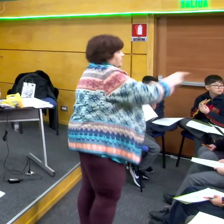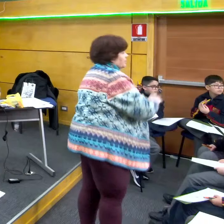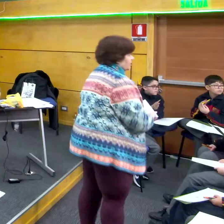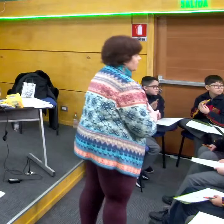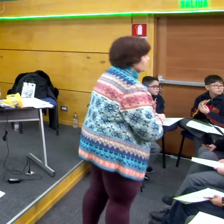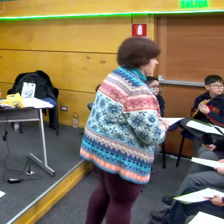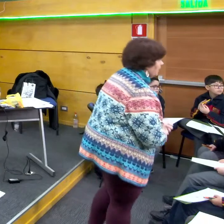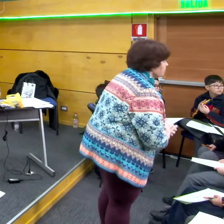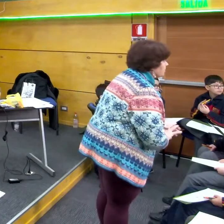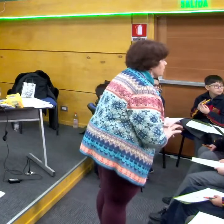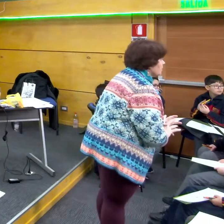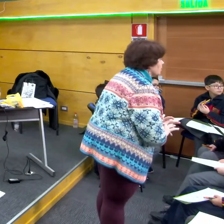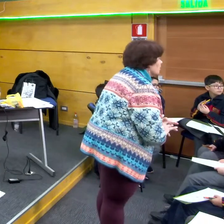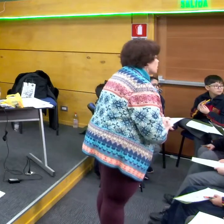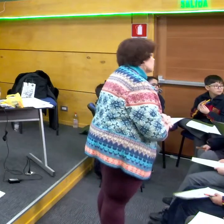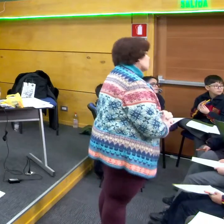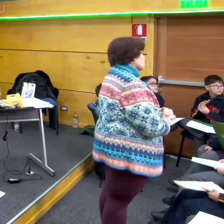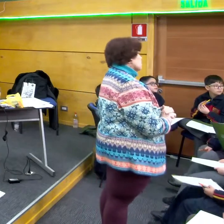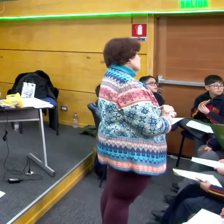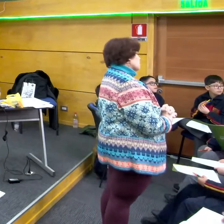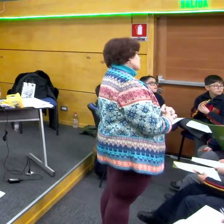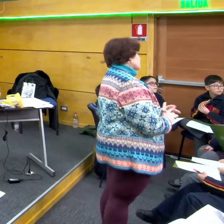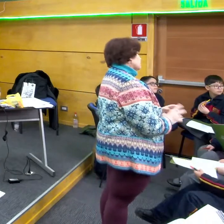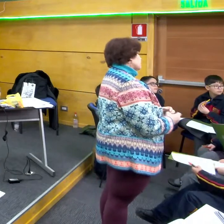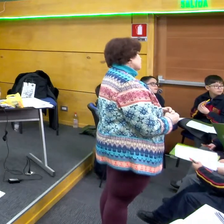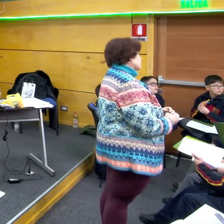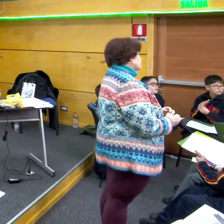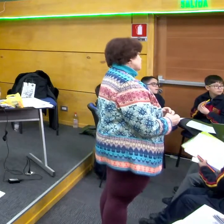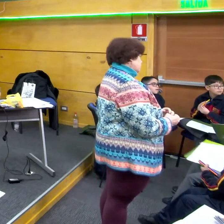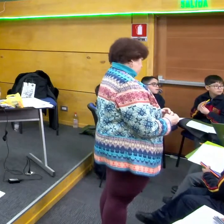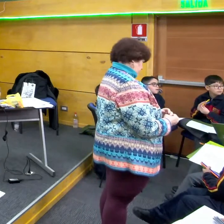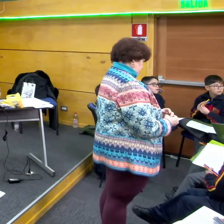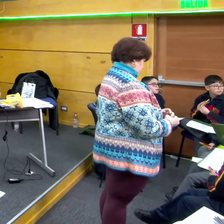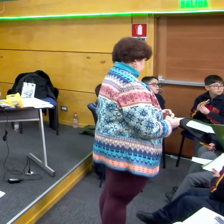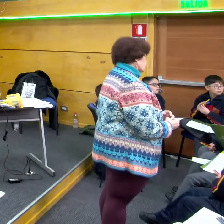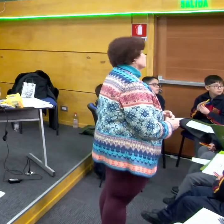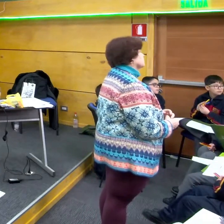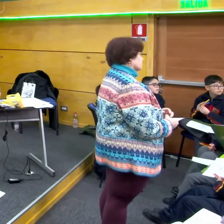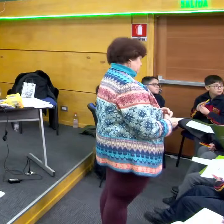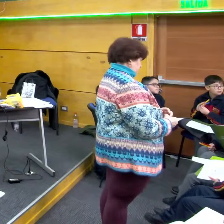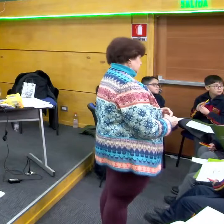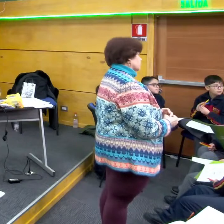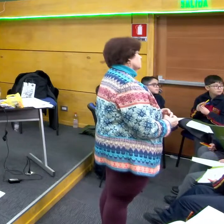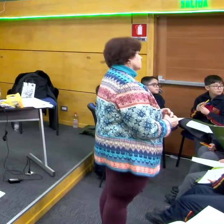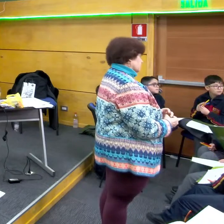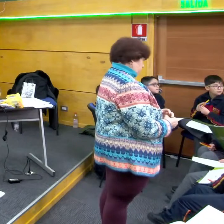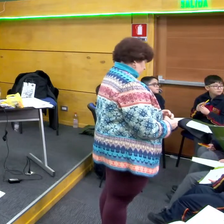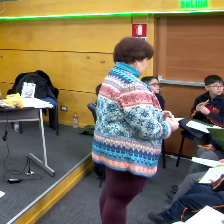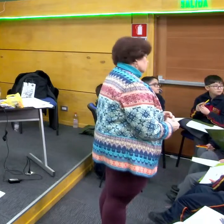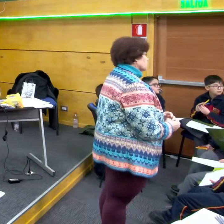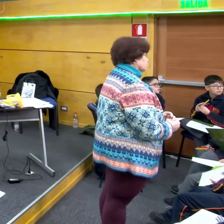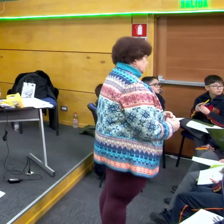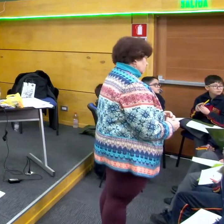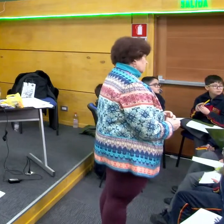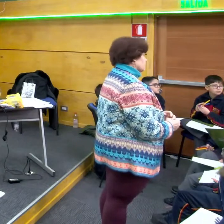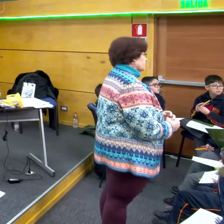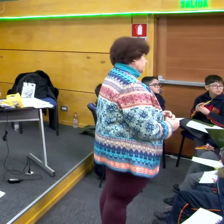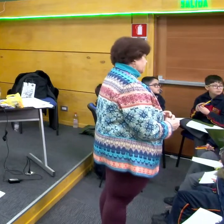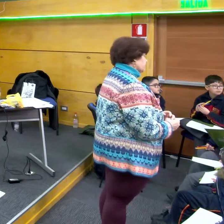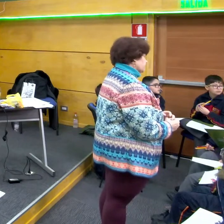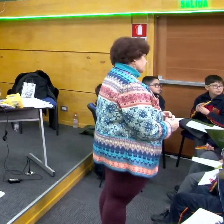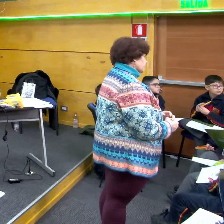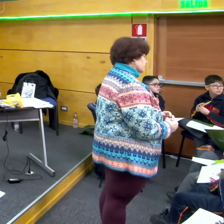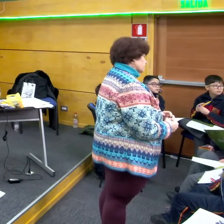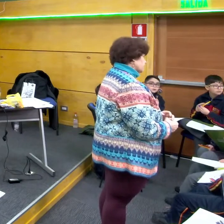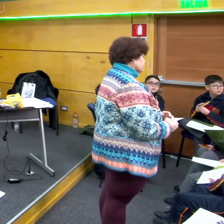have a question. Yeah. For example, when it comes to evaluate or assess the performance of any student in this working in this,